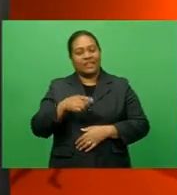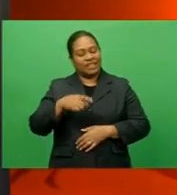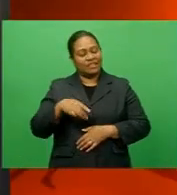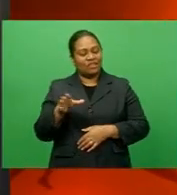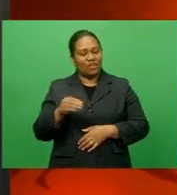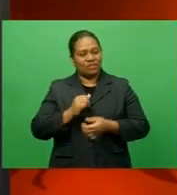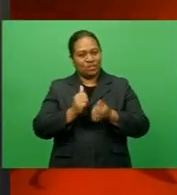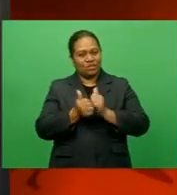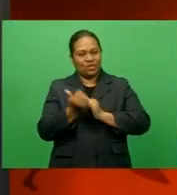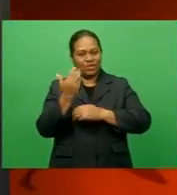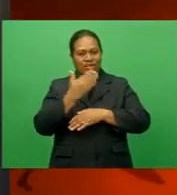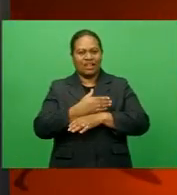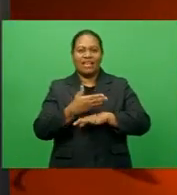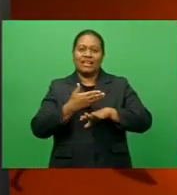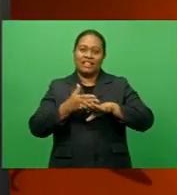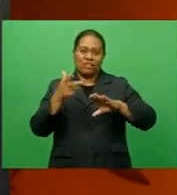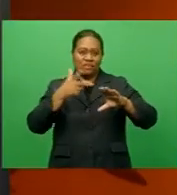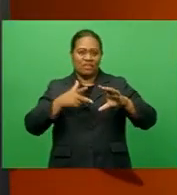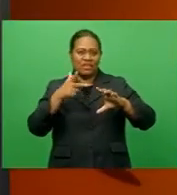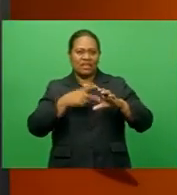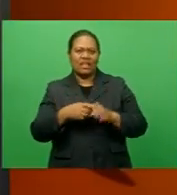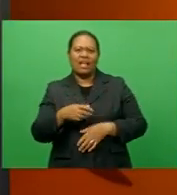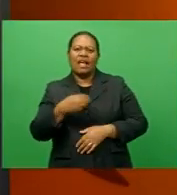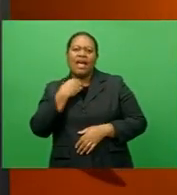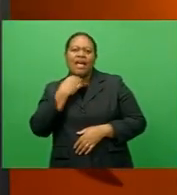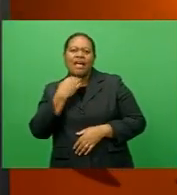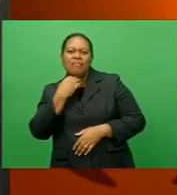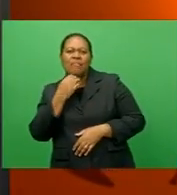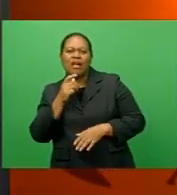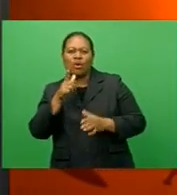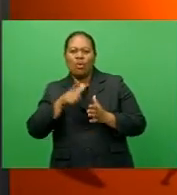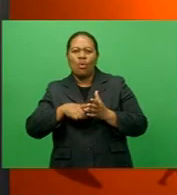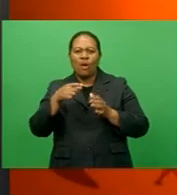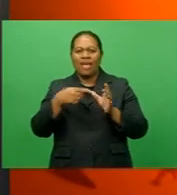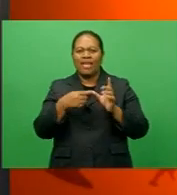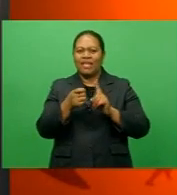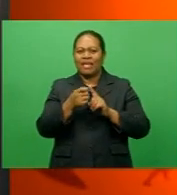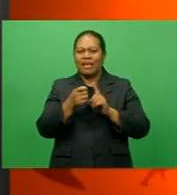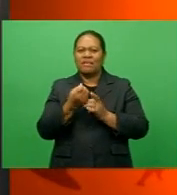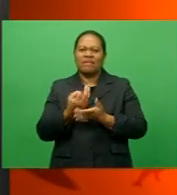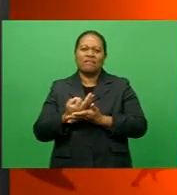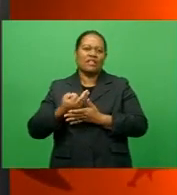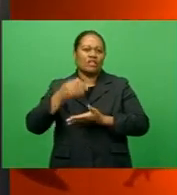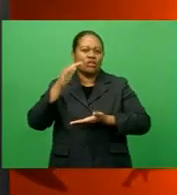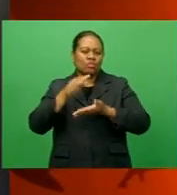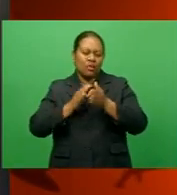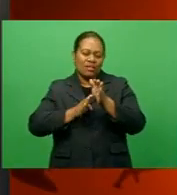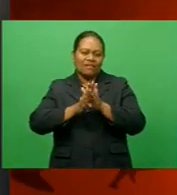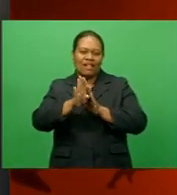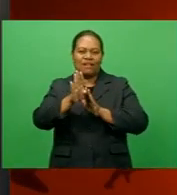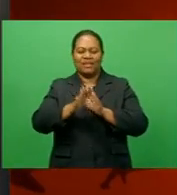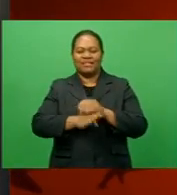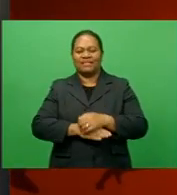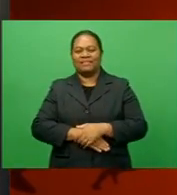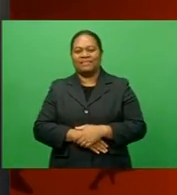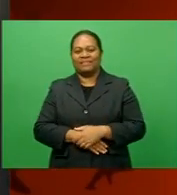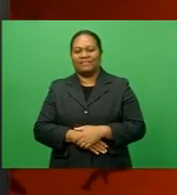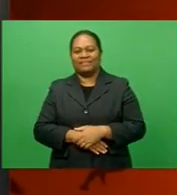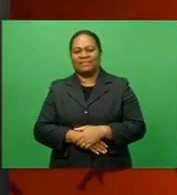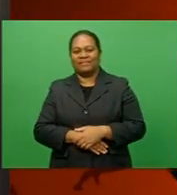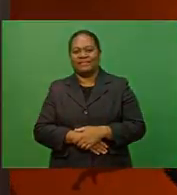from Sports Tonight. Coming up in new media, Apple lowers App Store fees for small developers. This and more after the